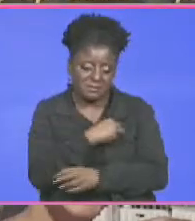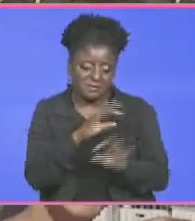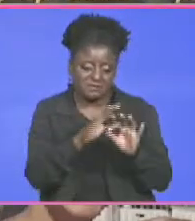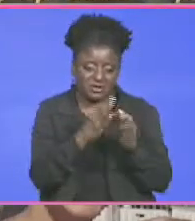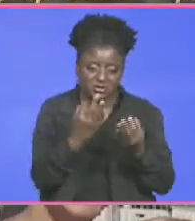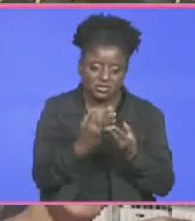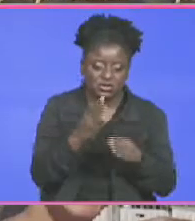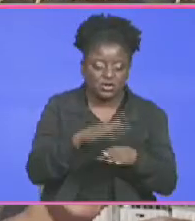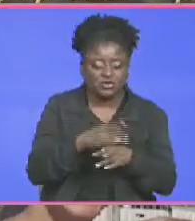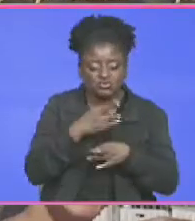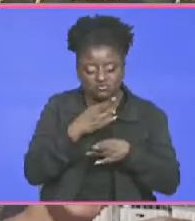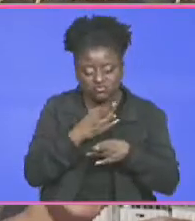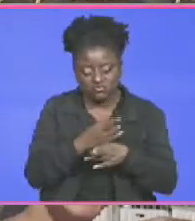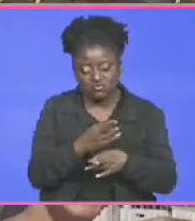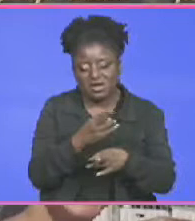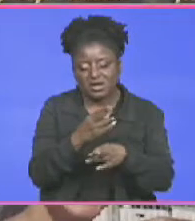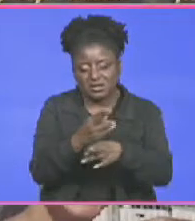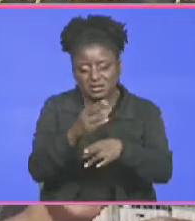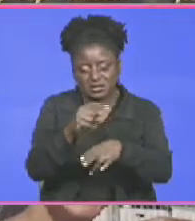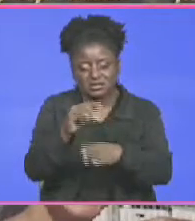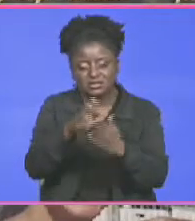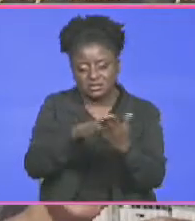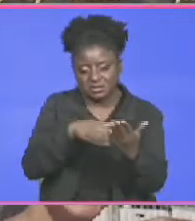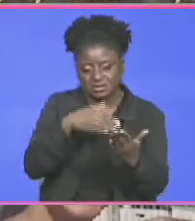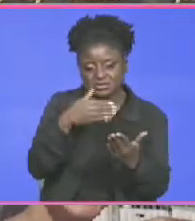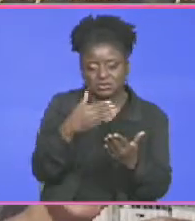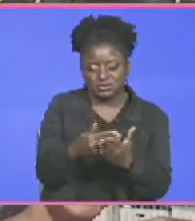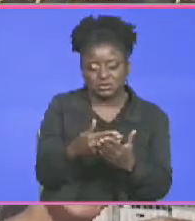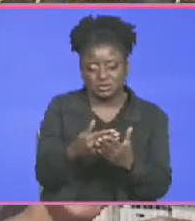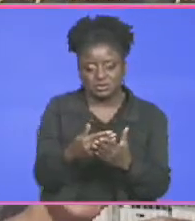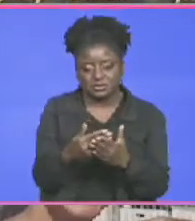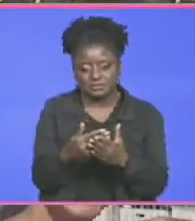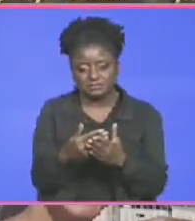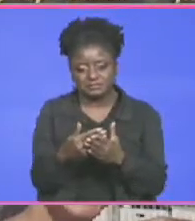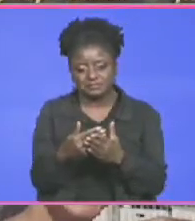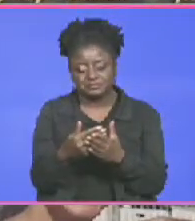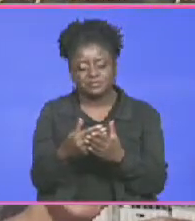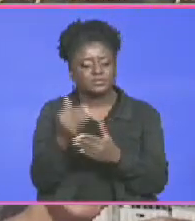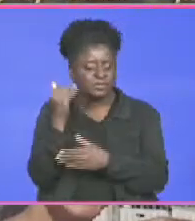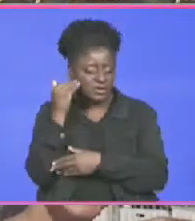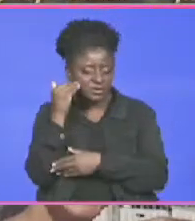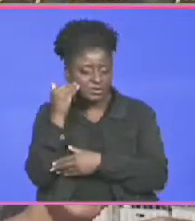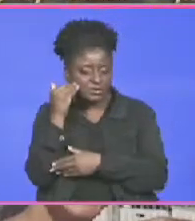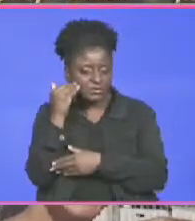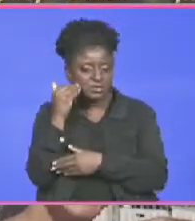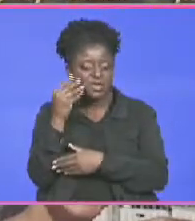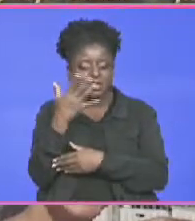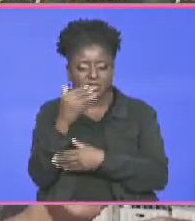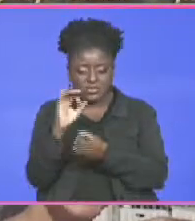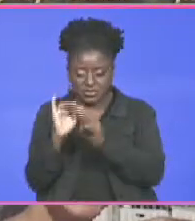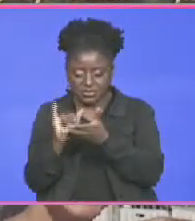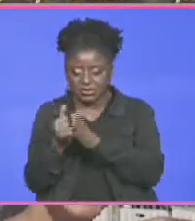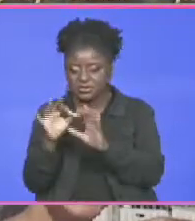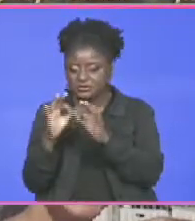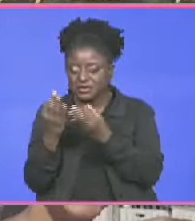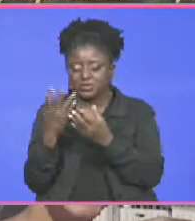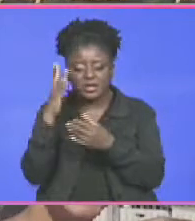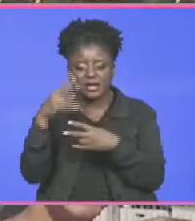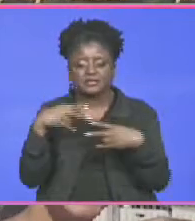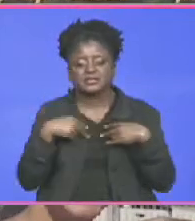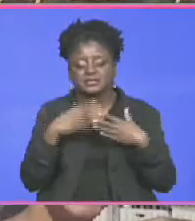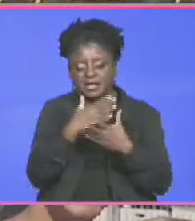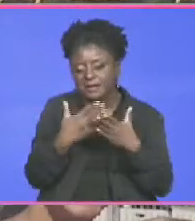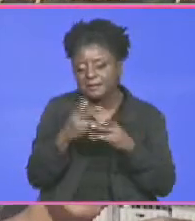basis, notwithstanding that those member federations will have, in some instances, members on the executive board. But unfortunately,